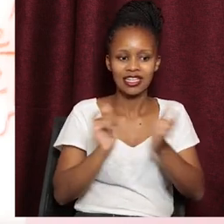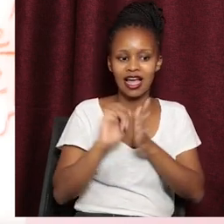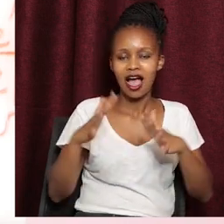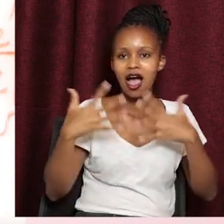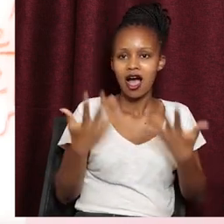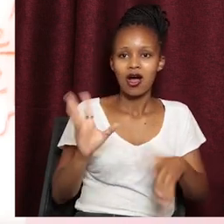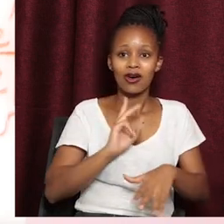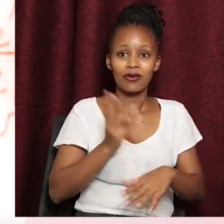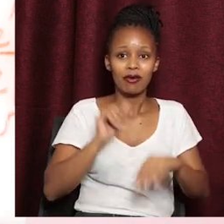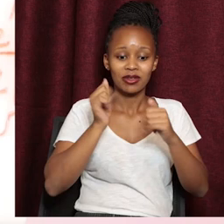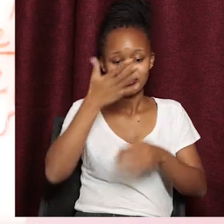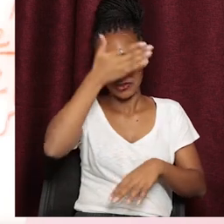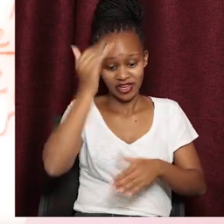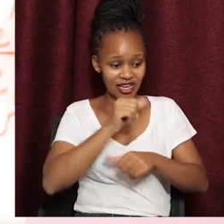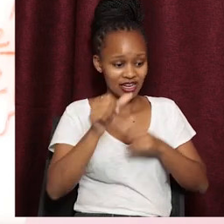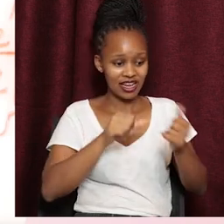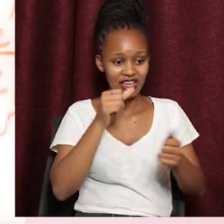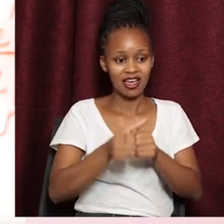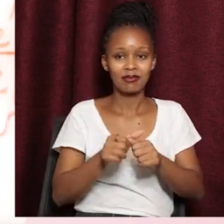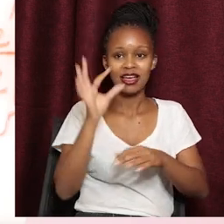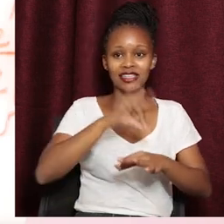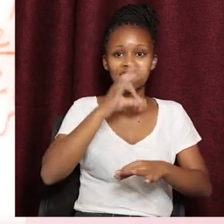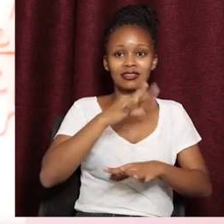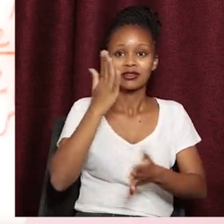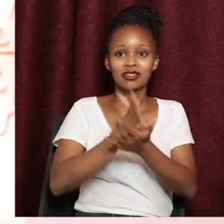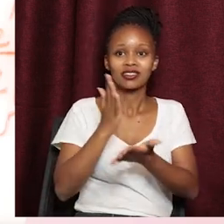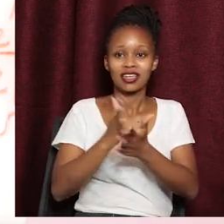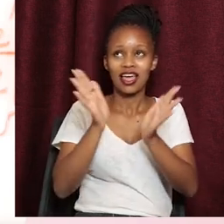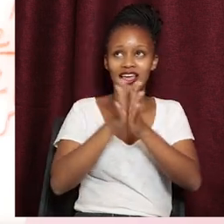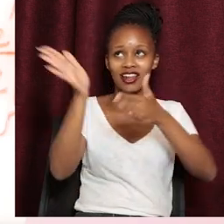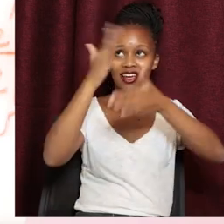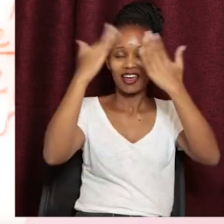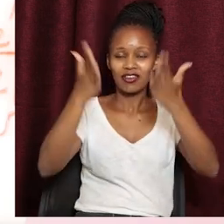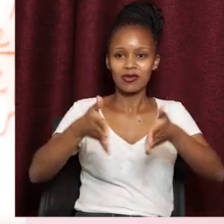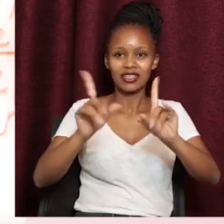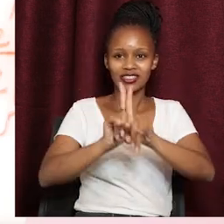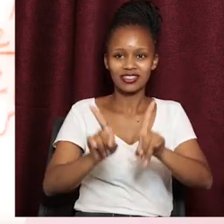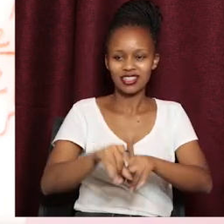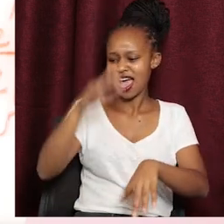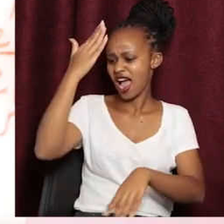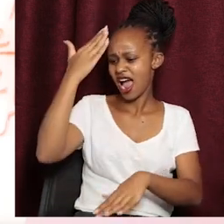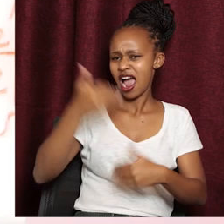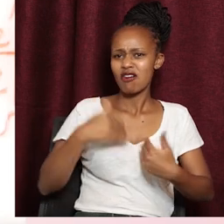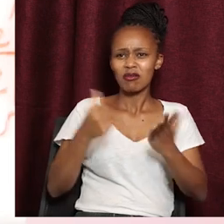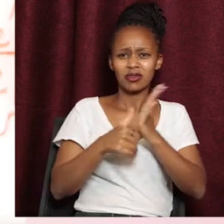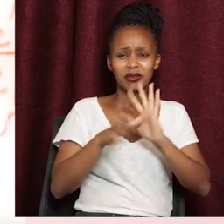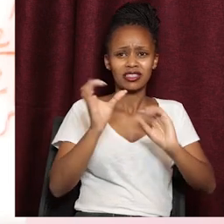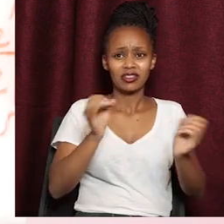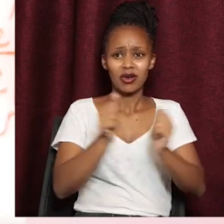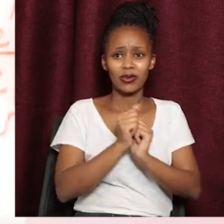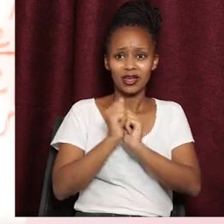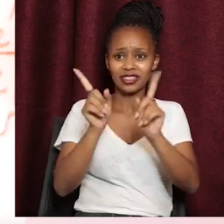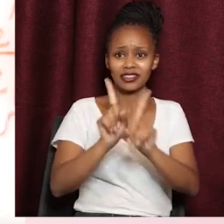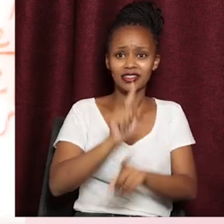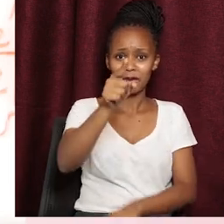forget about the spiritual realities and the heavenly realities. I have no problem with even you, and those